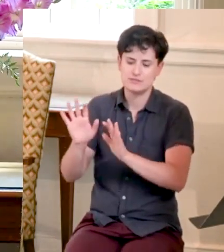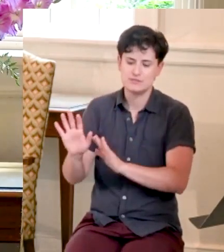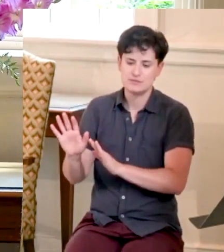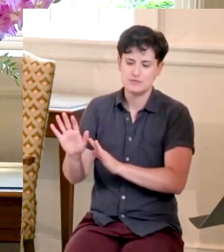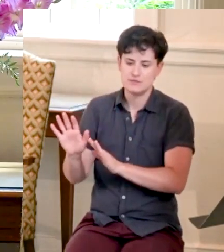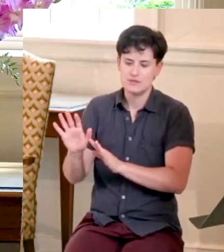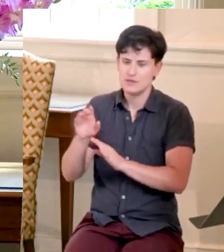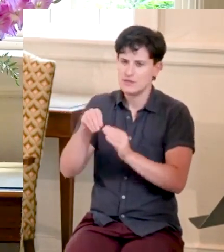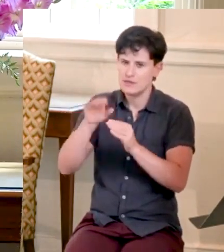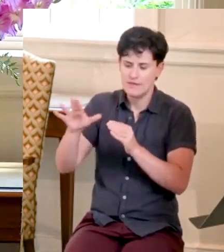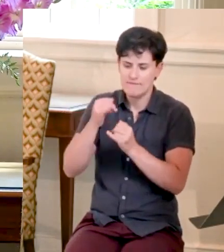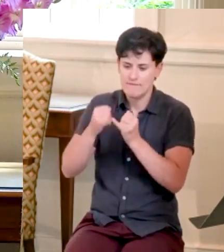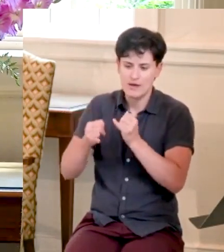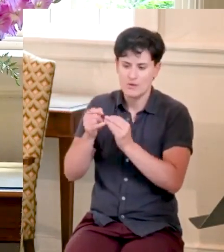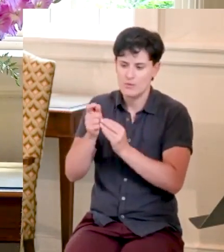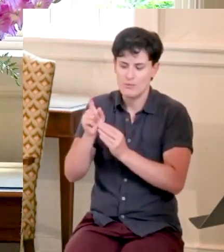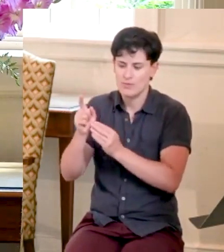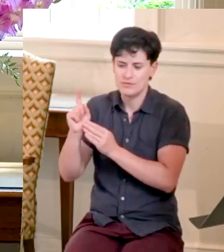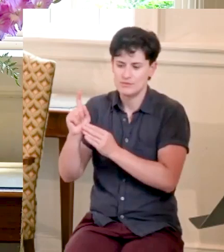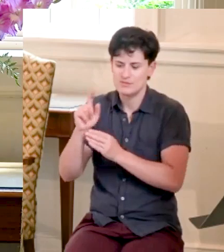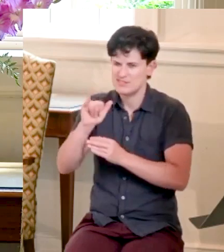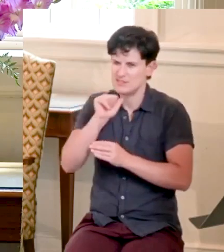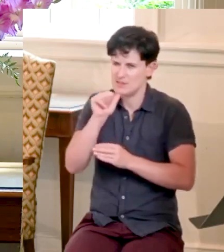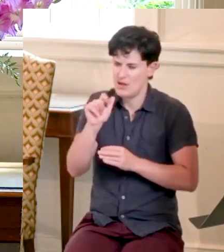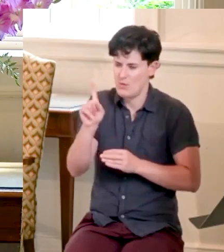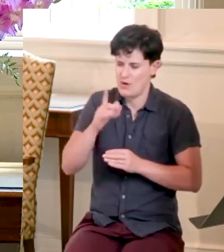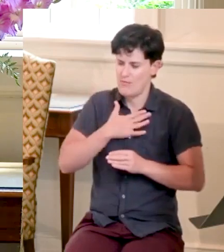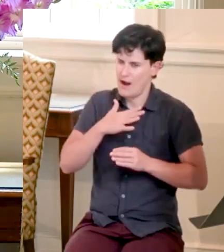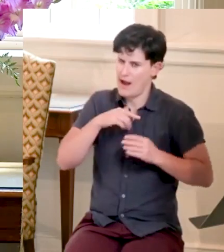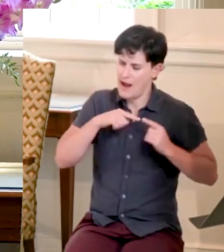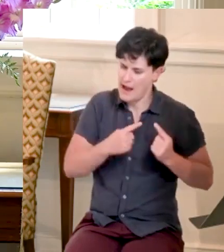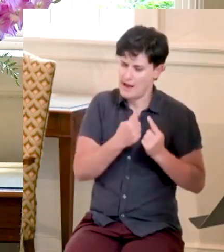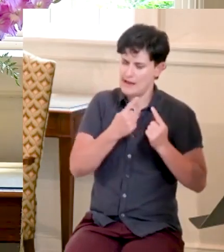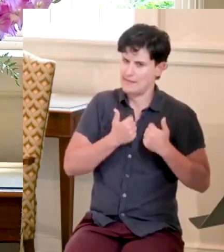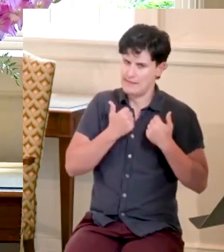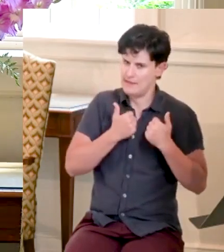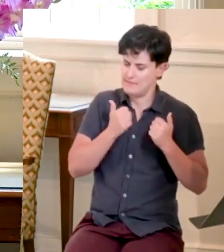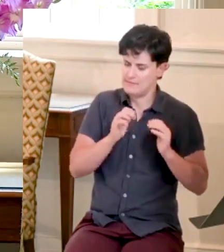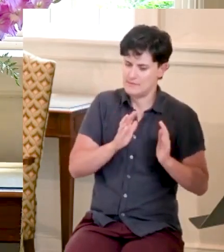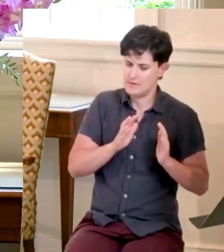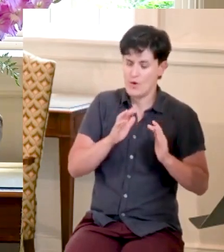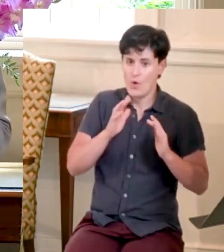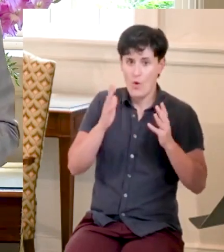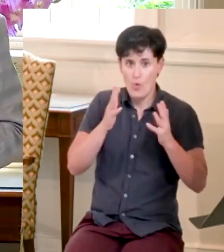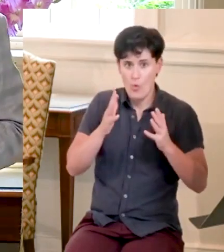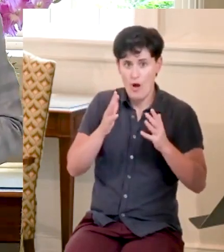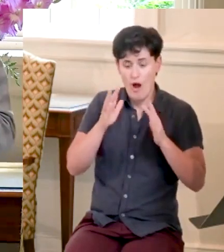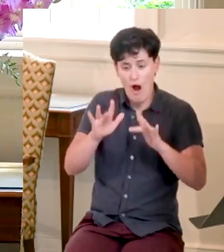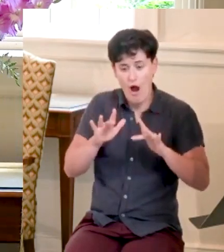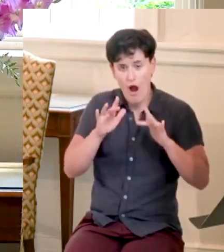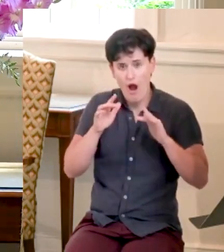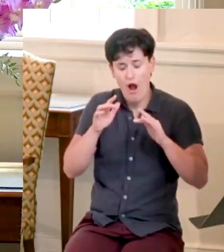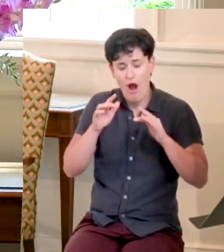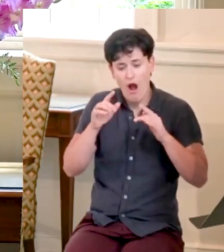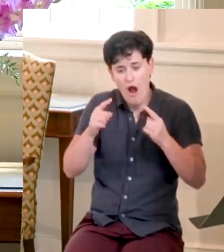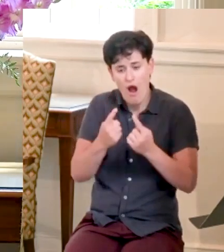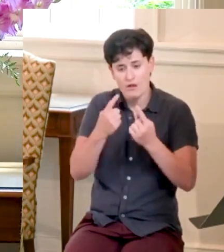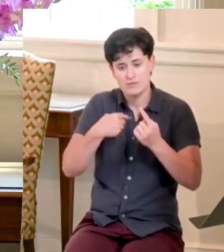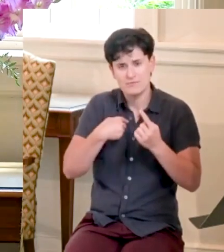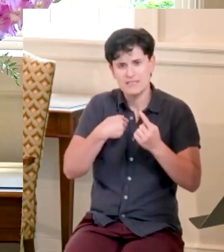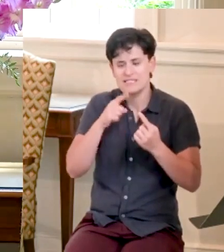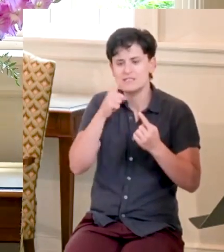in those final moments. That's not where my ache lives. What haunts me is something more